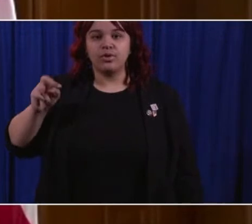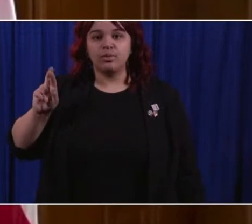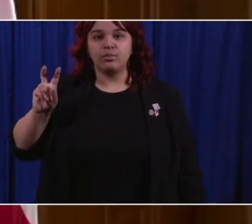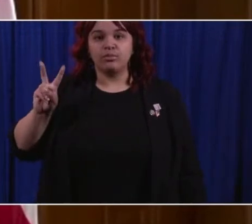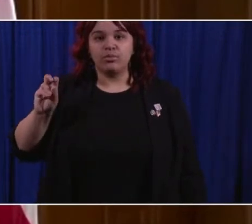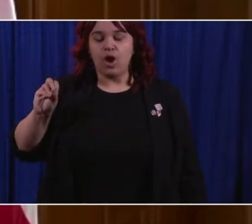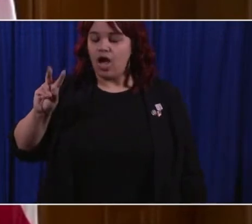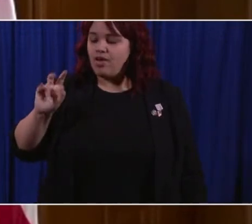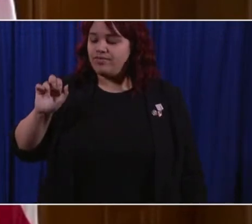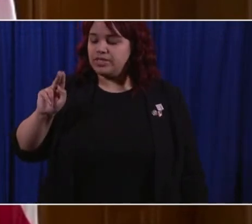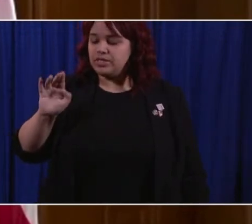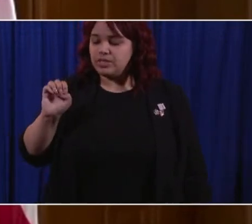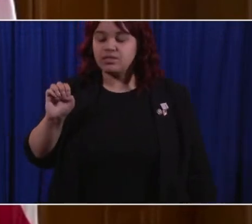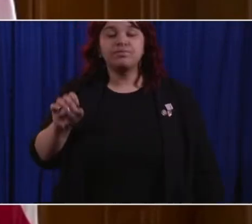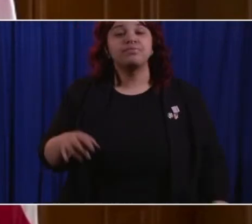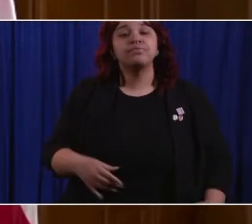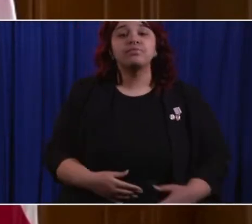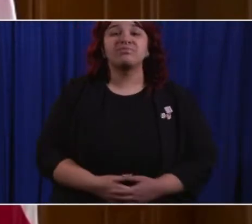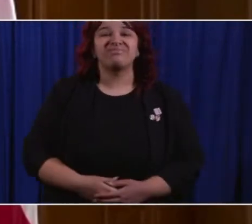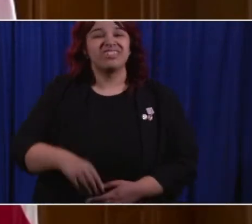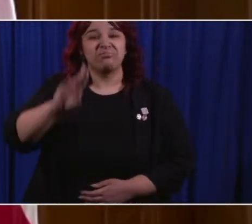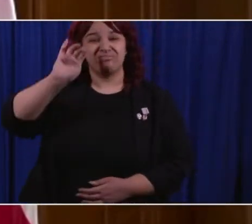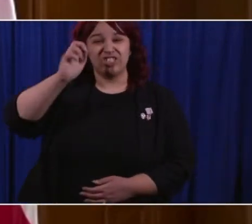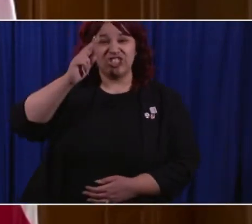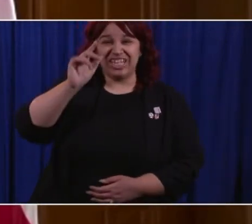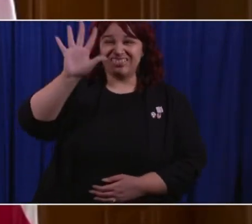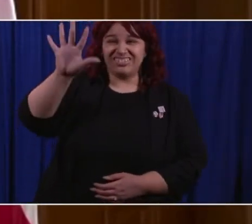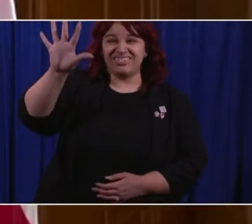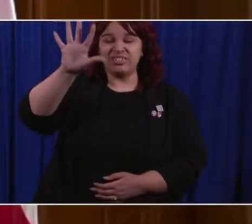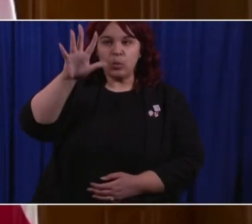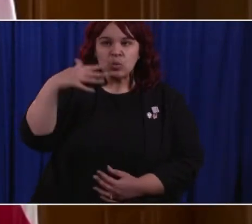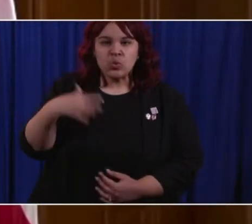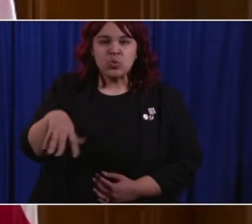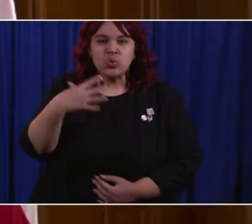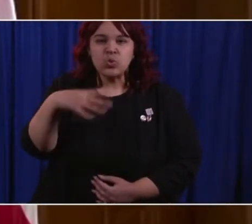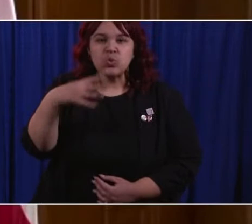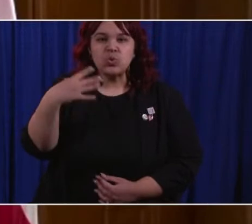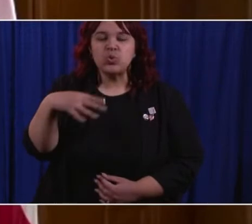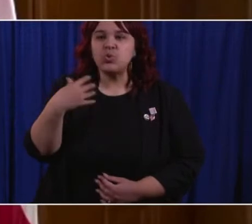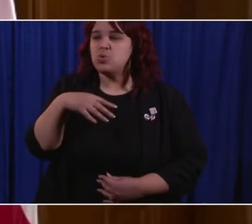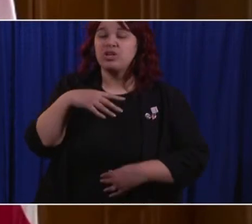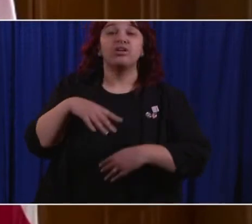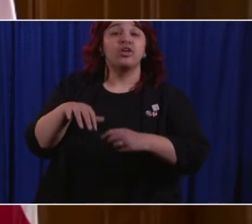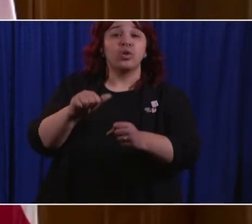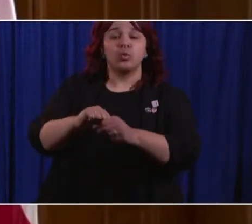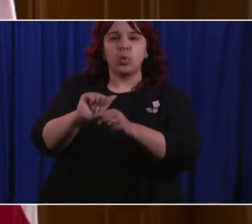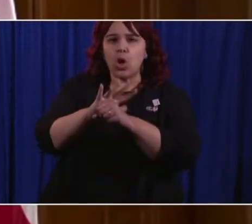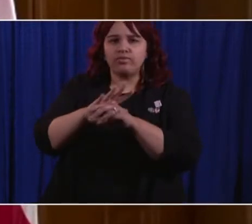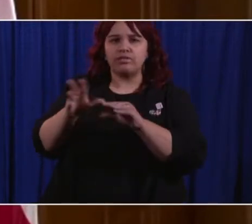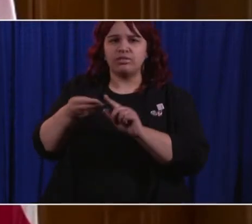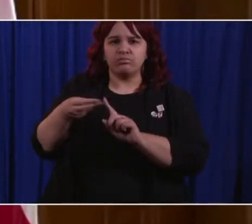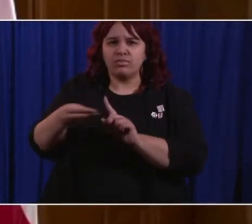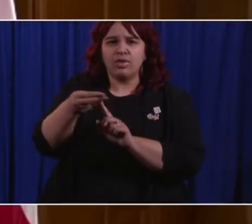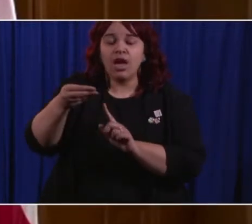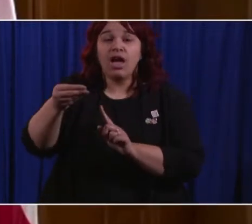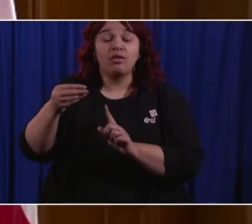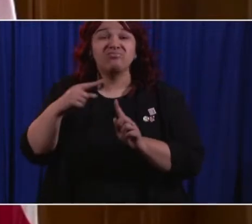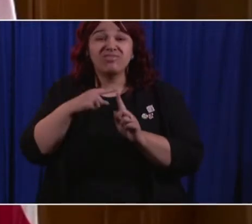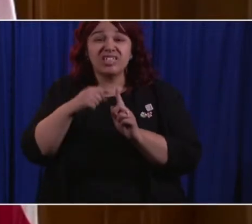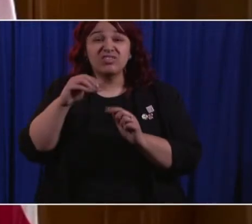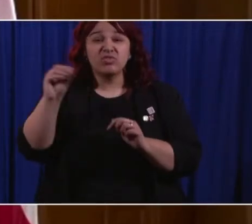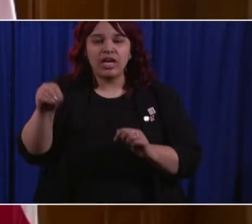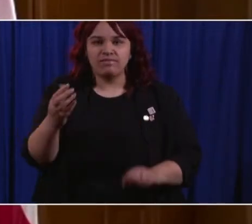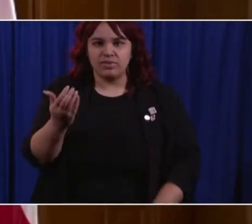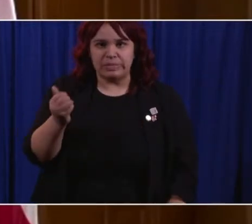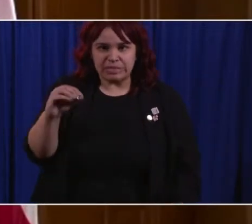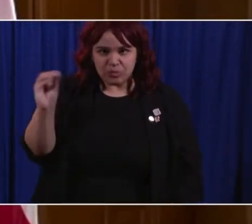skyrocket in recent weeks, and their positivity rate right now is over 15%. But Ohio dropped its travel